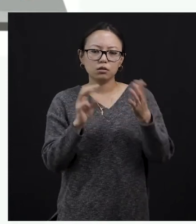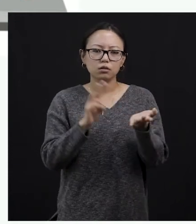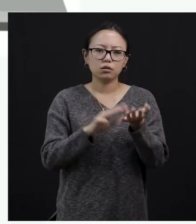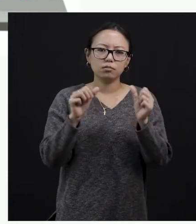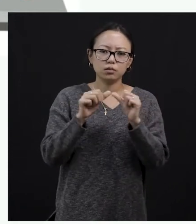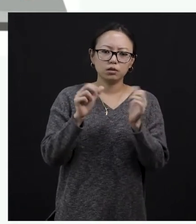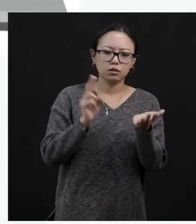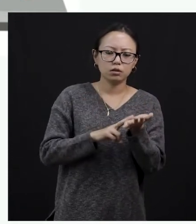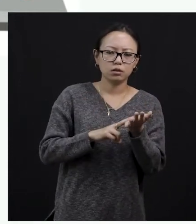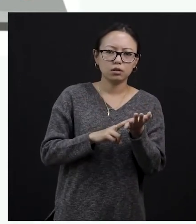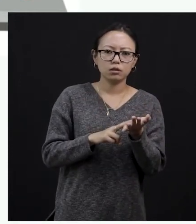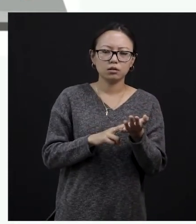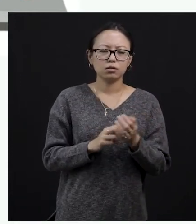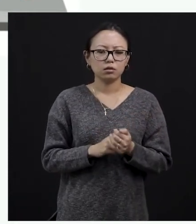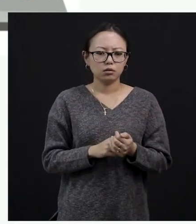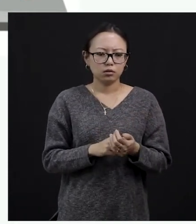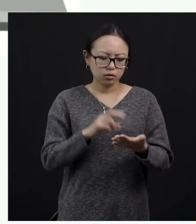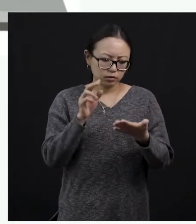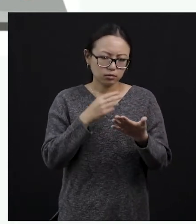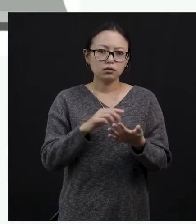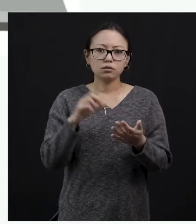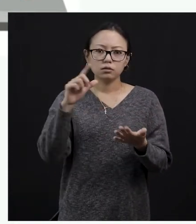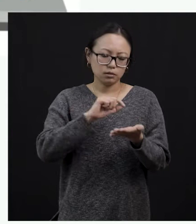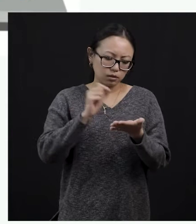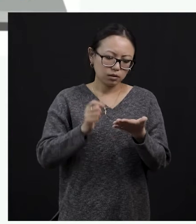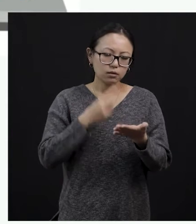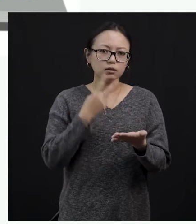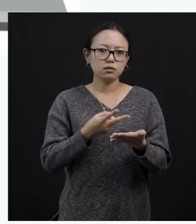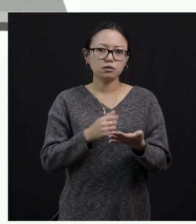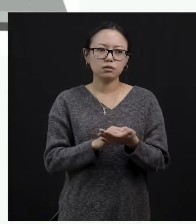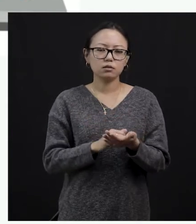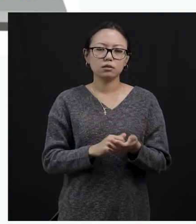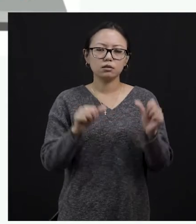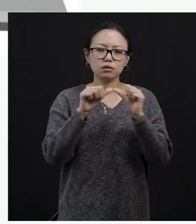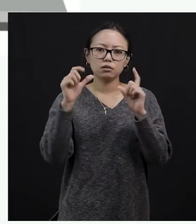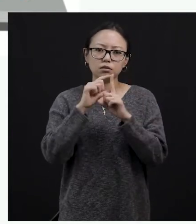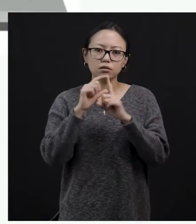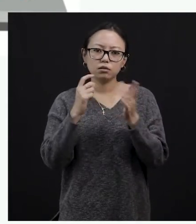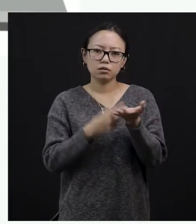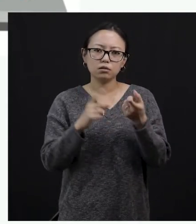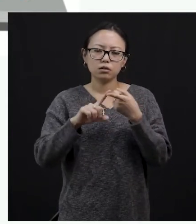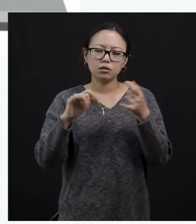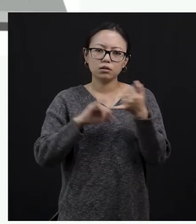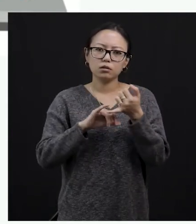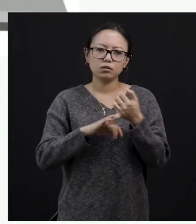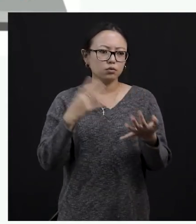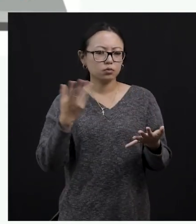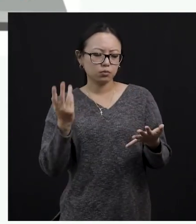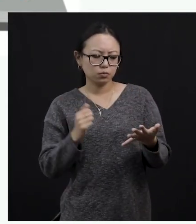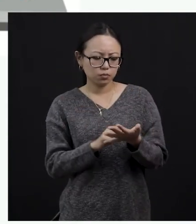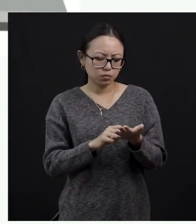in on the envelope. Okay, so now the postman is taking the letters from the post box and